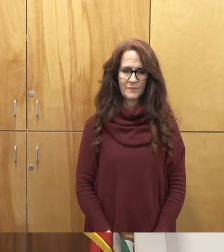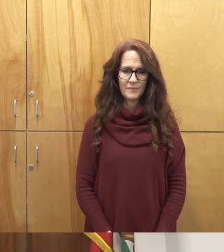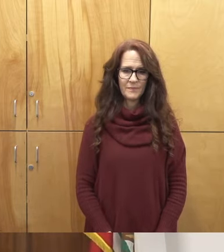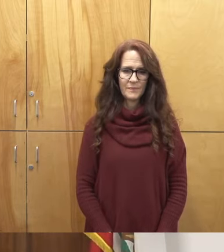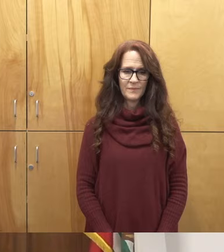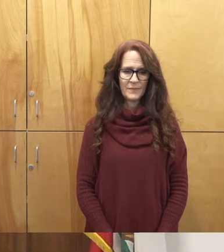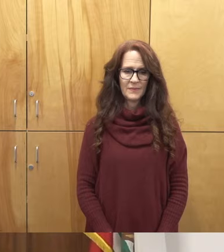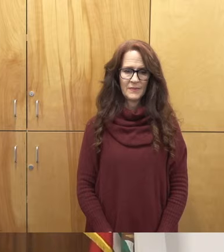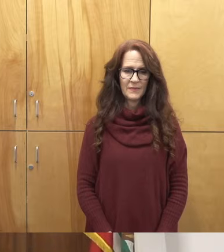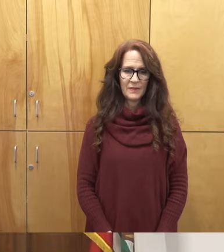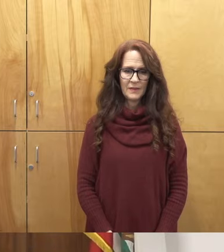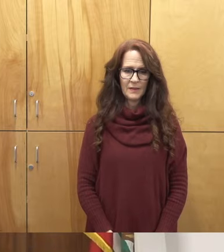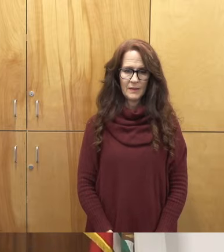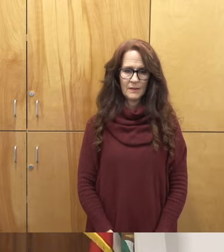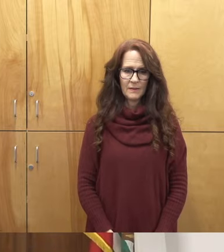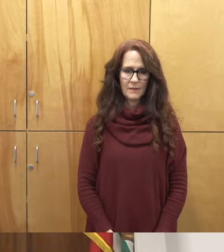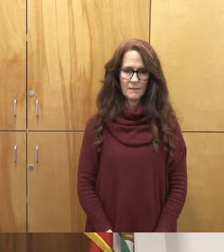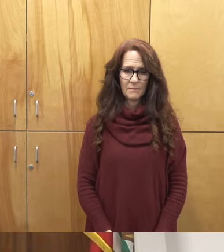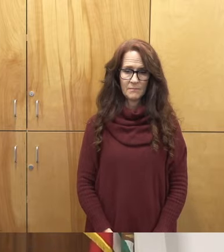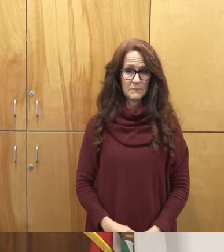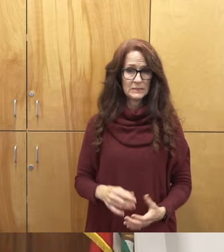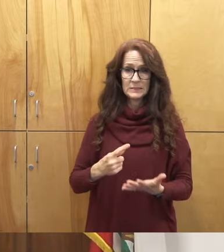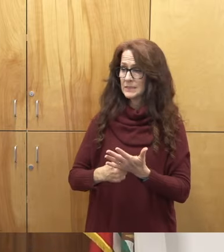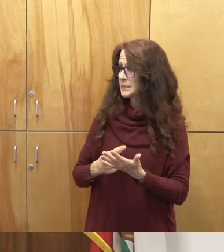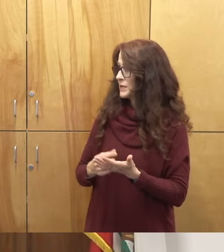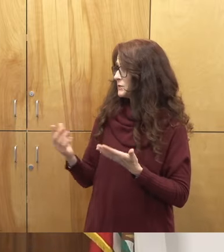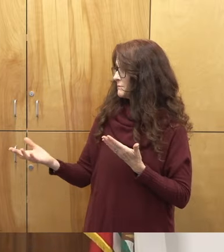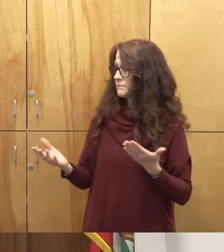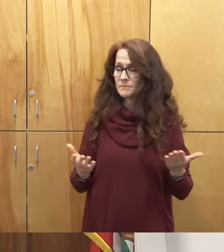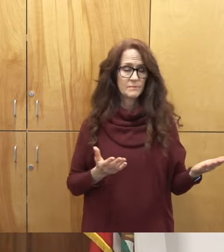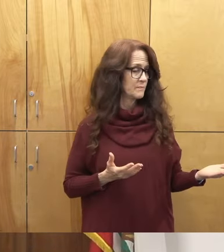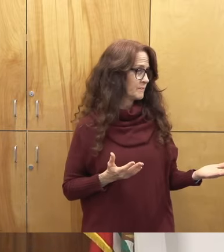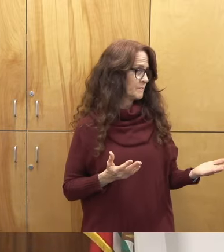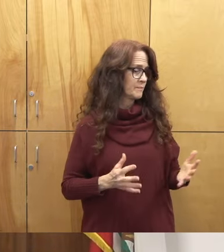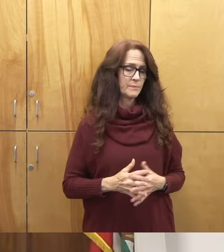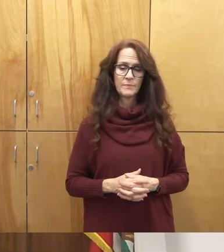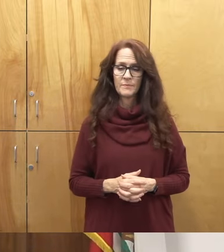Thank you. Any further discussion?